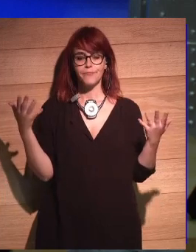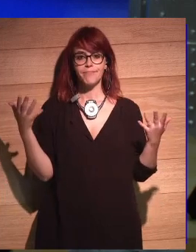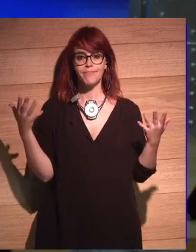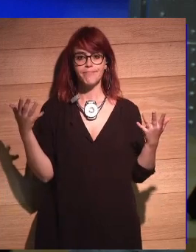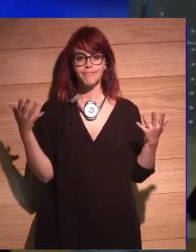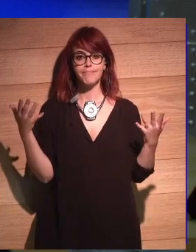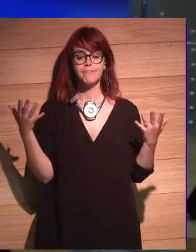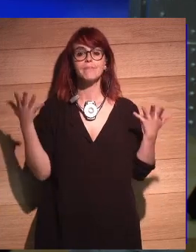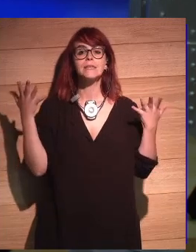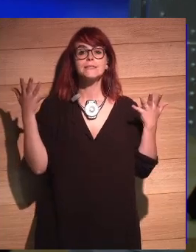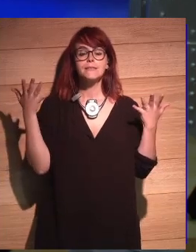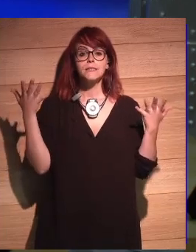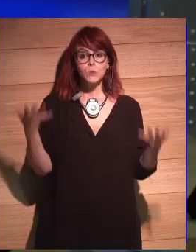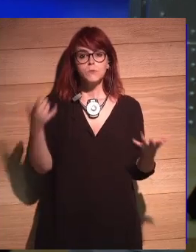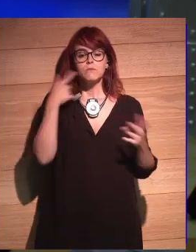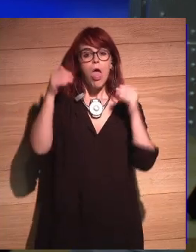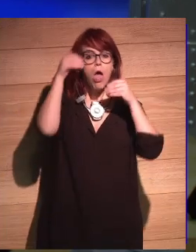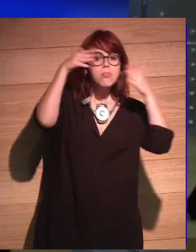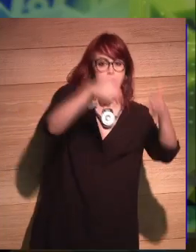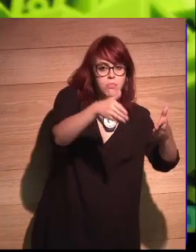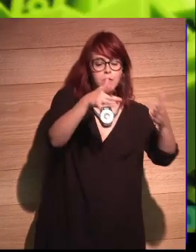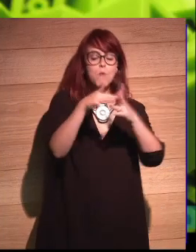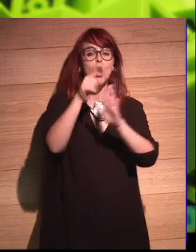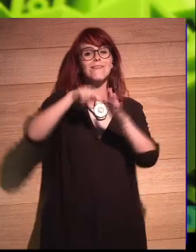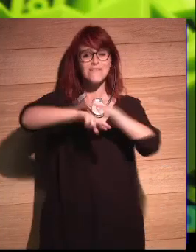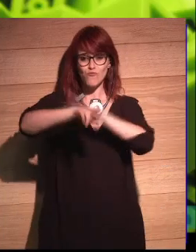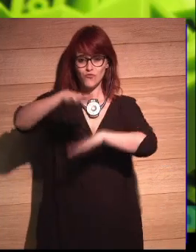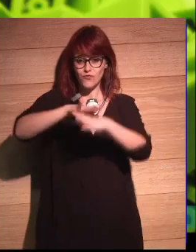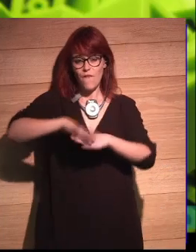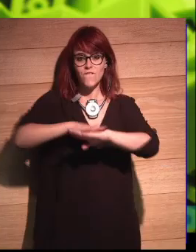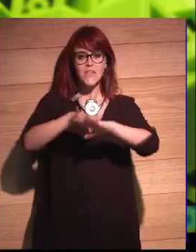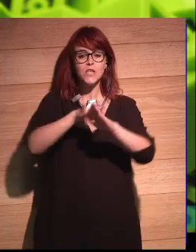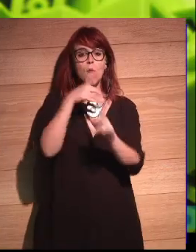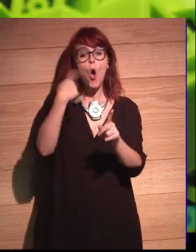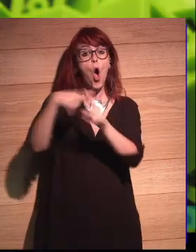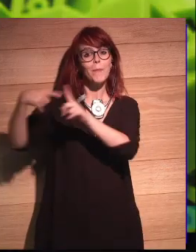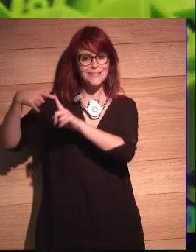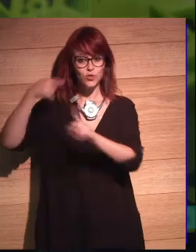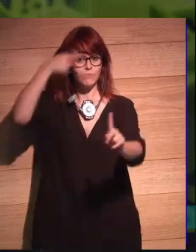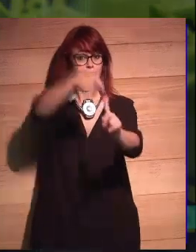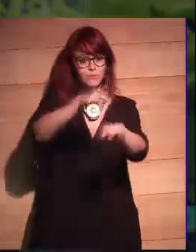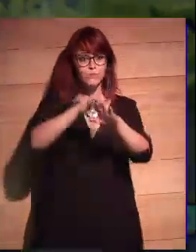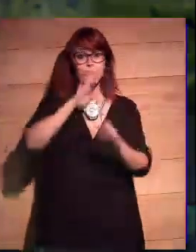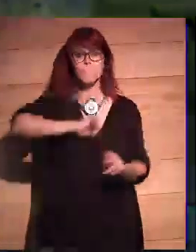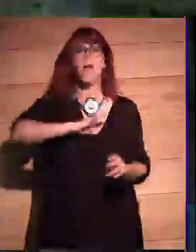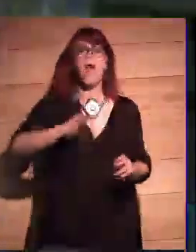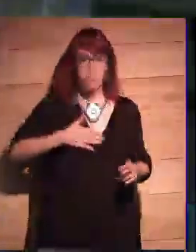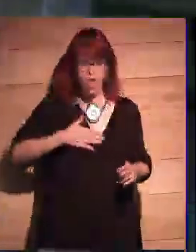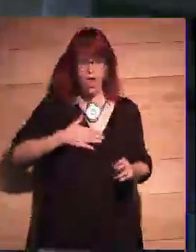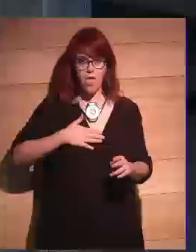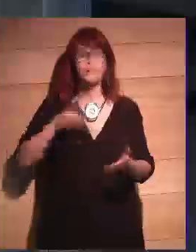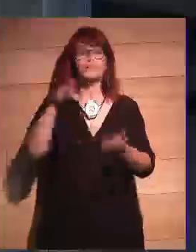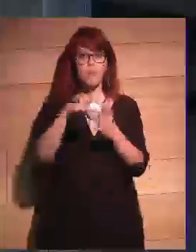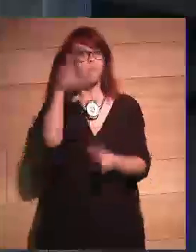thing called object-based media, which I can talk all about. And if you come to my session tomorrow, you can hear all about. But